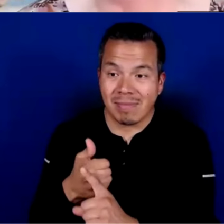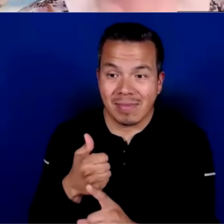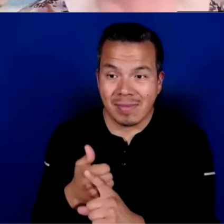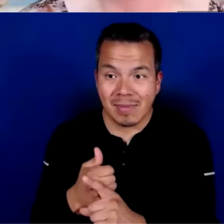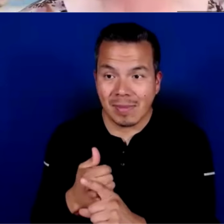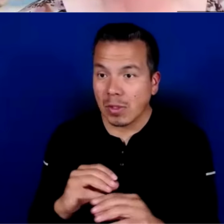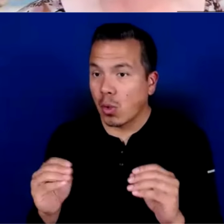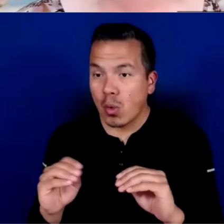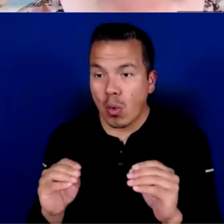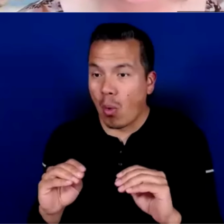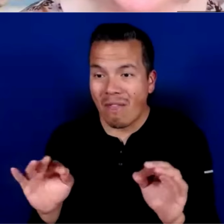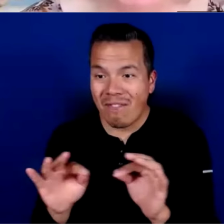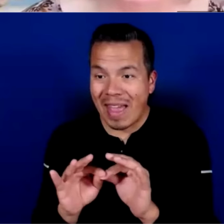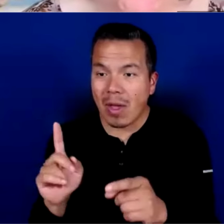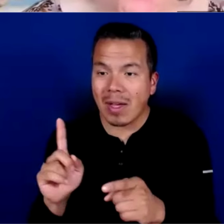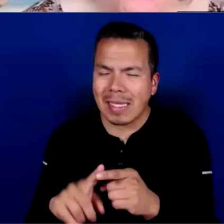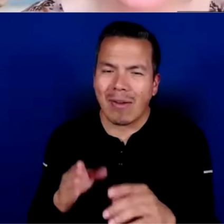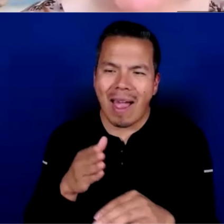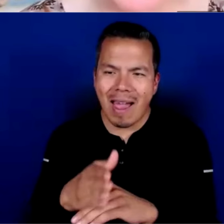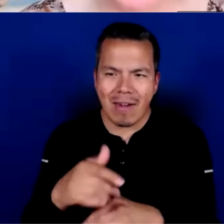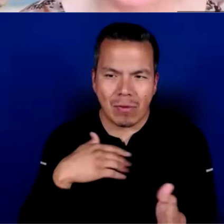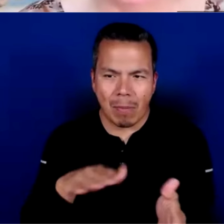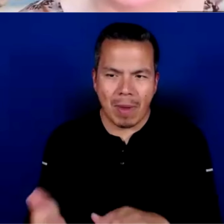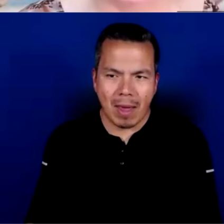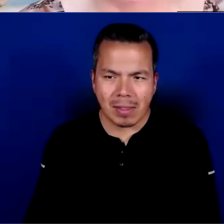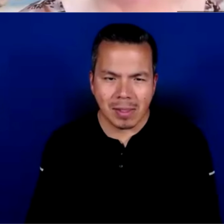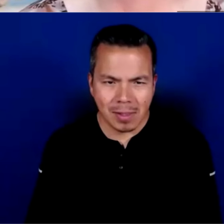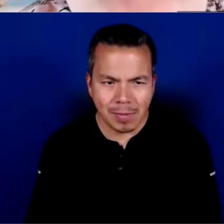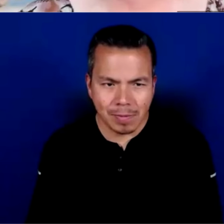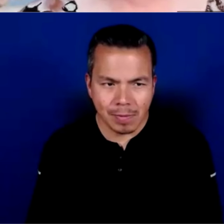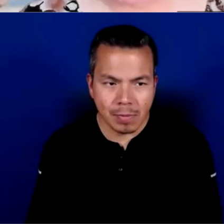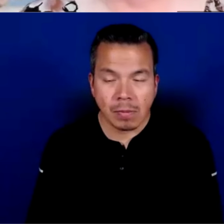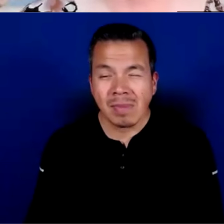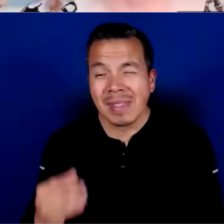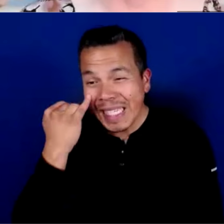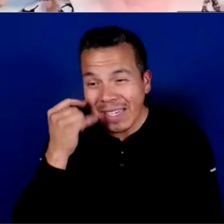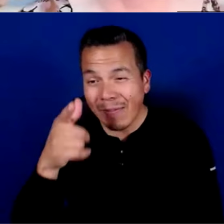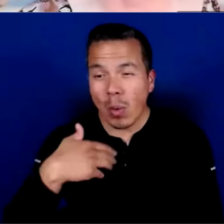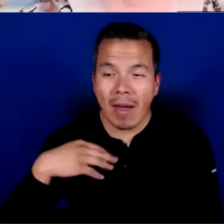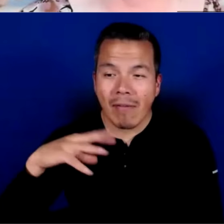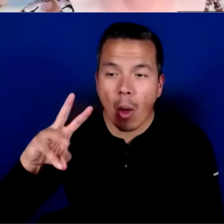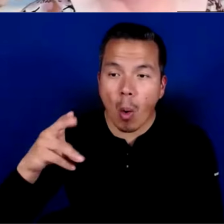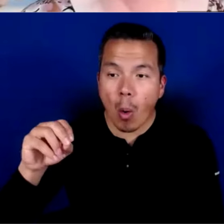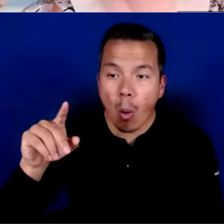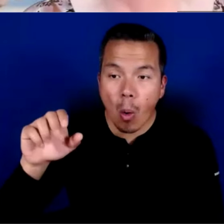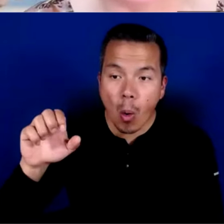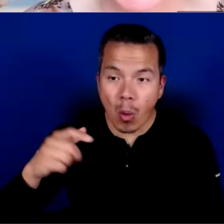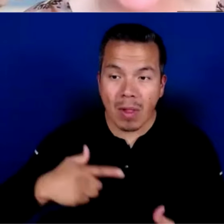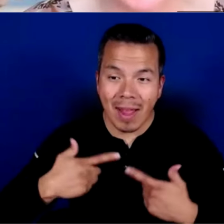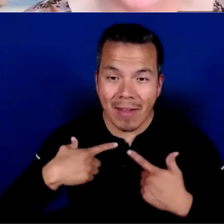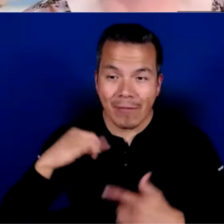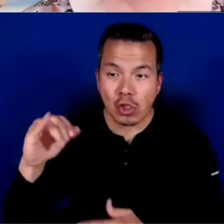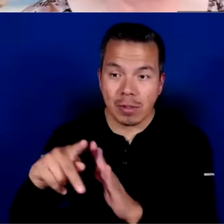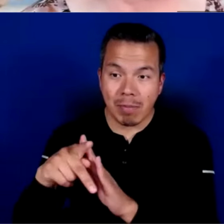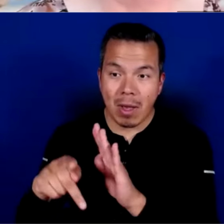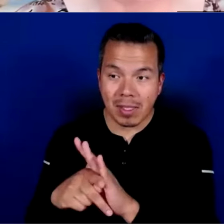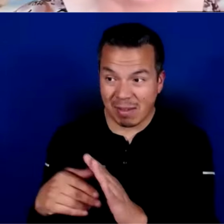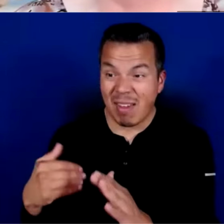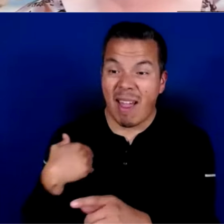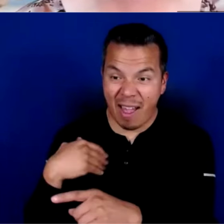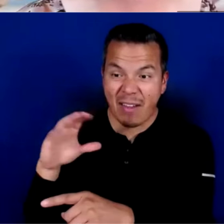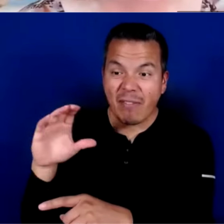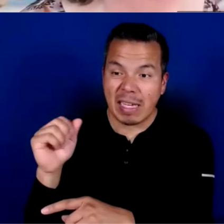you pass. If you have a whole life insurance policy, it has a cash value now and you could cash it out during